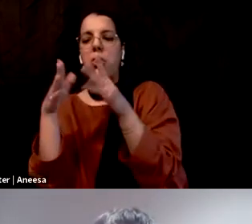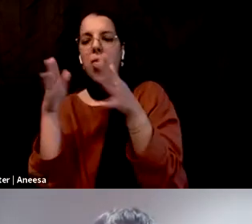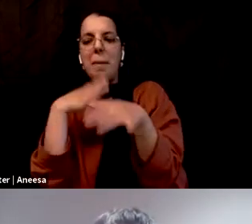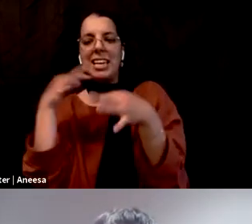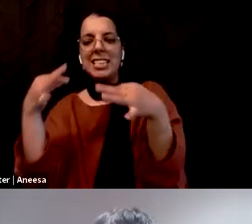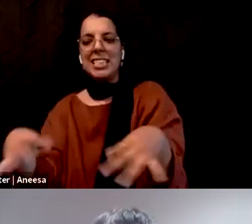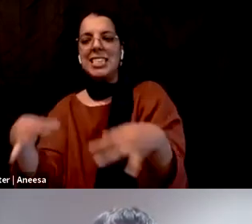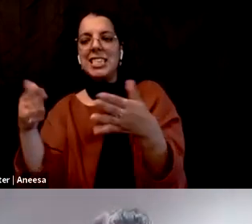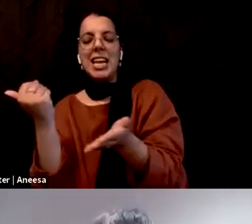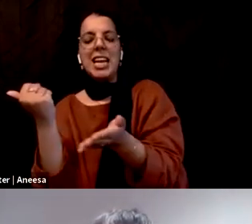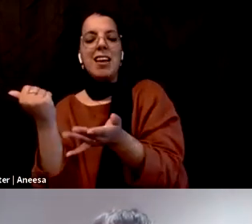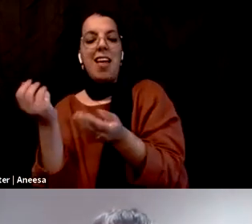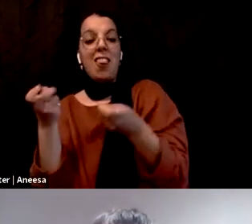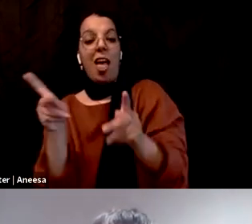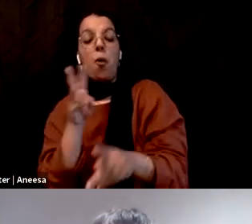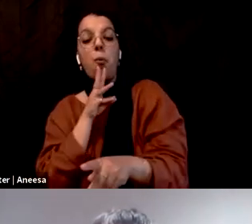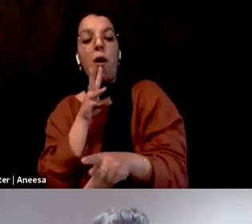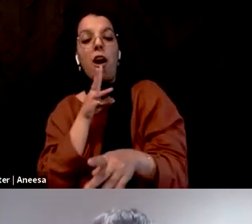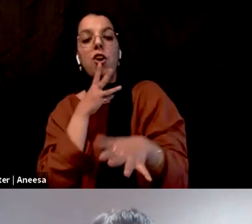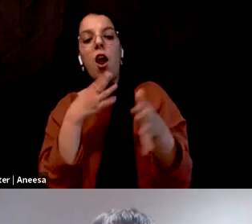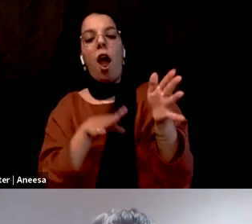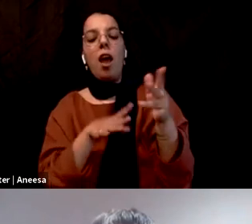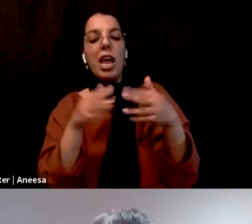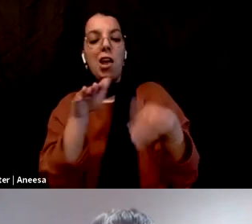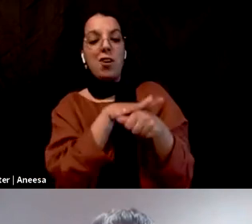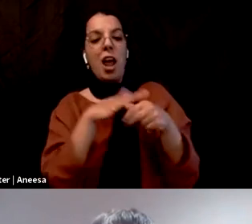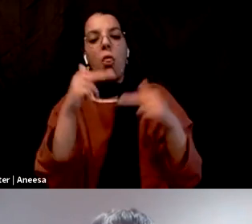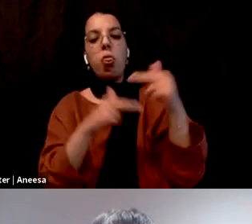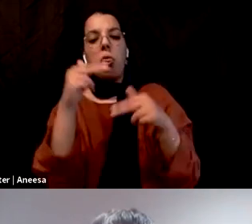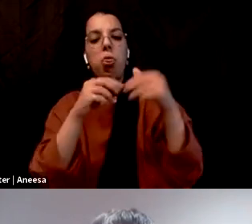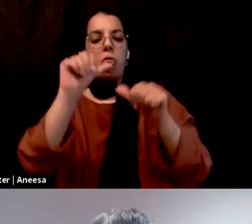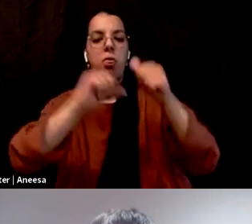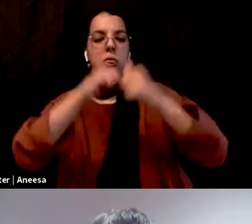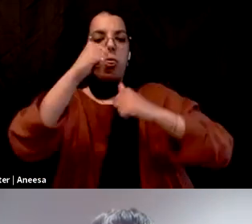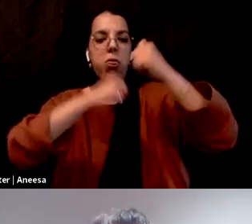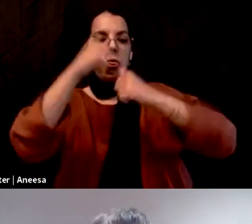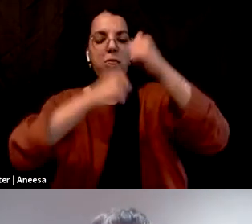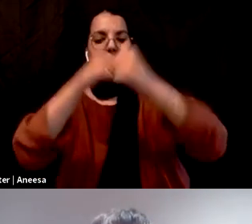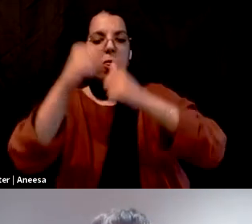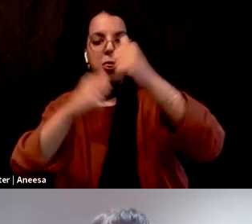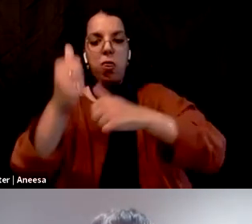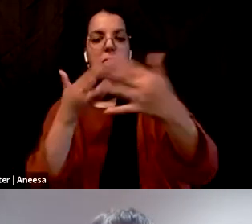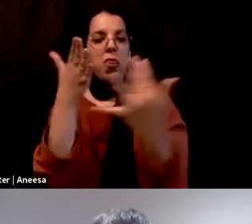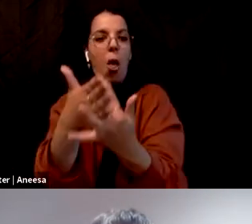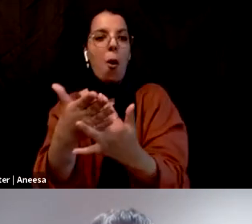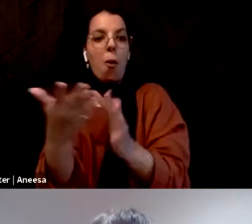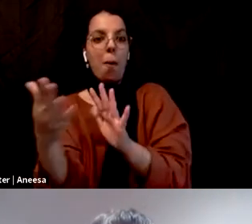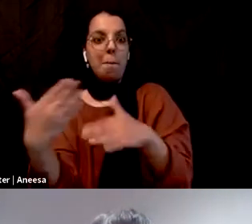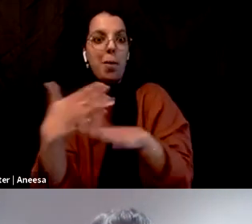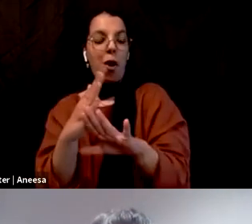struggle to preserve the integrity and health of these corridors that support wildness in the city?